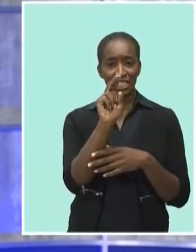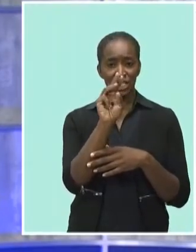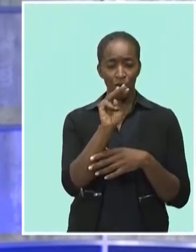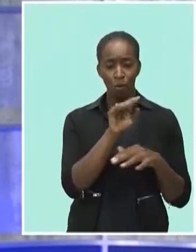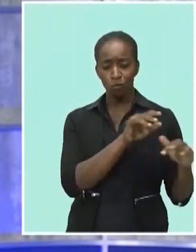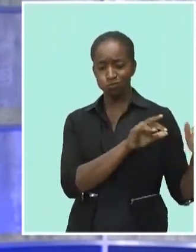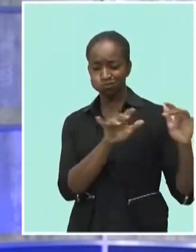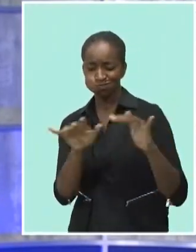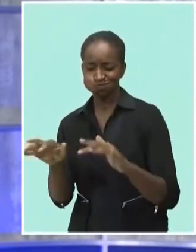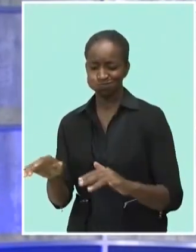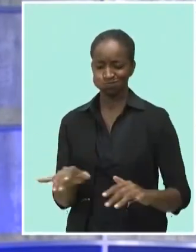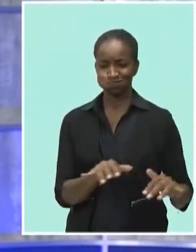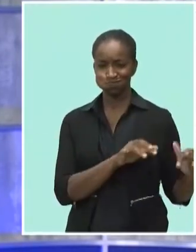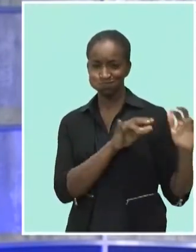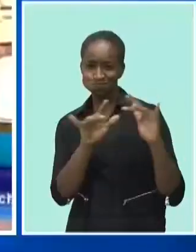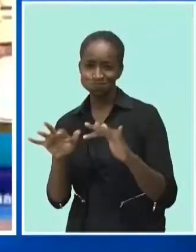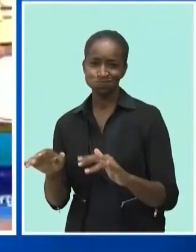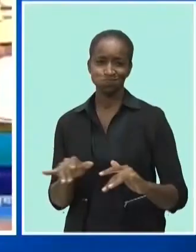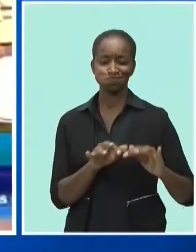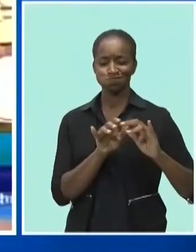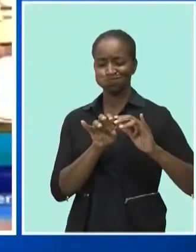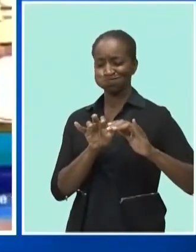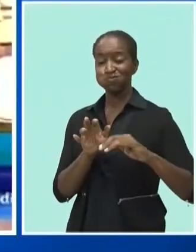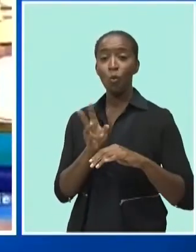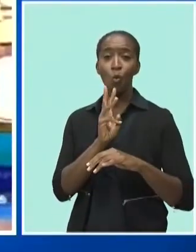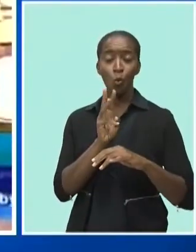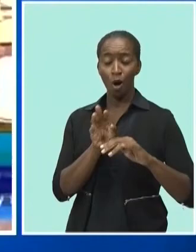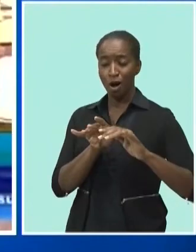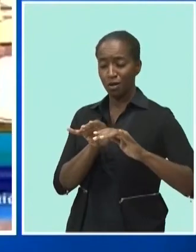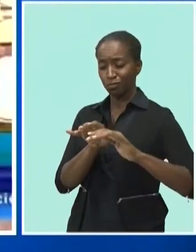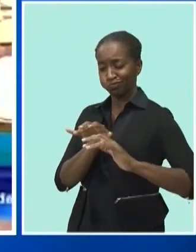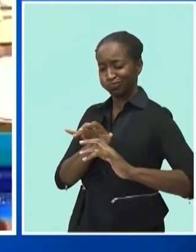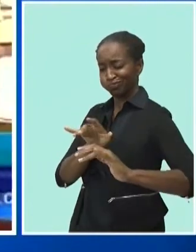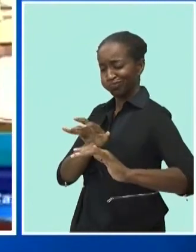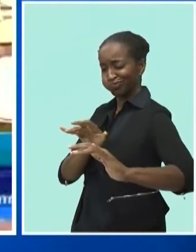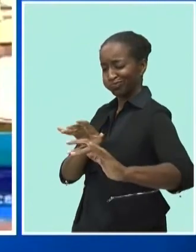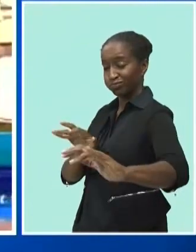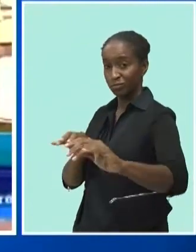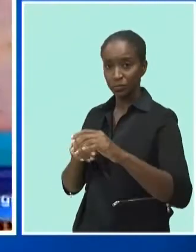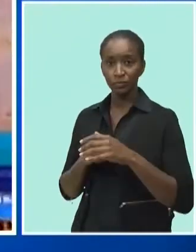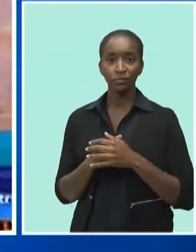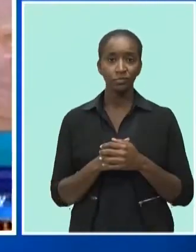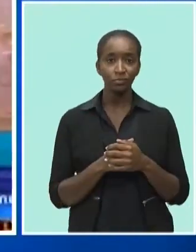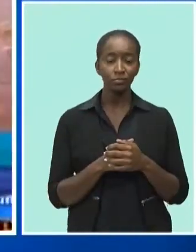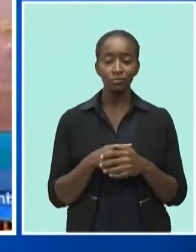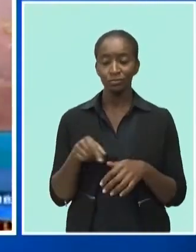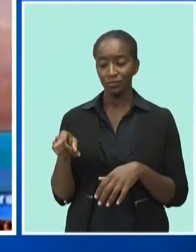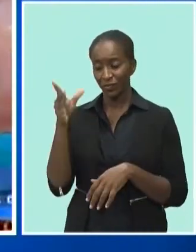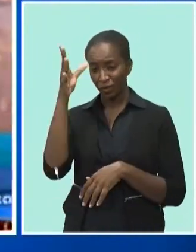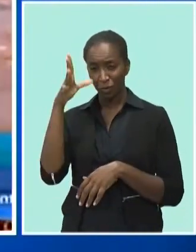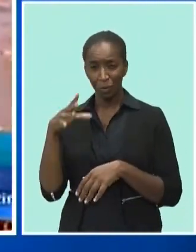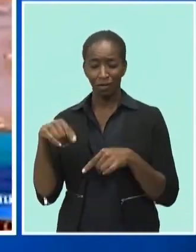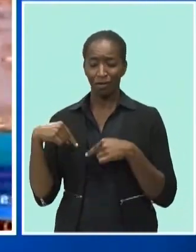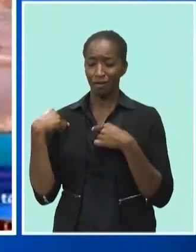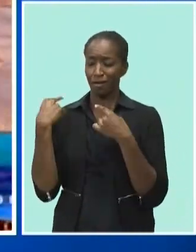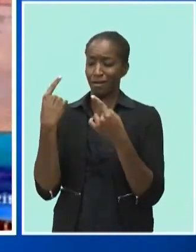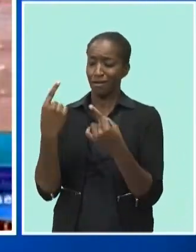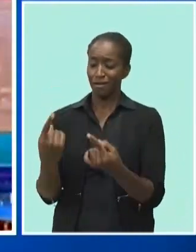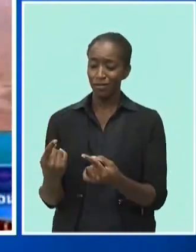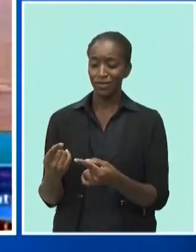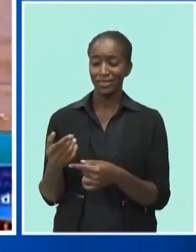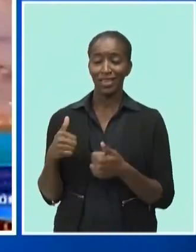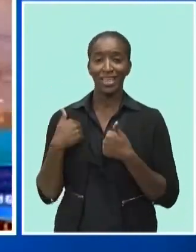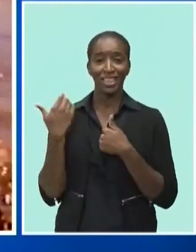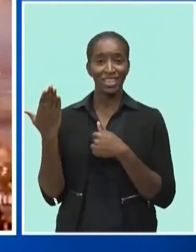Cayman 27. Longtime Bordentown resident Emil Levy says there's no mistaking the stench caused by